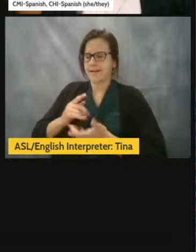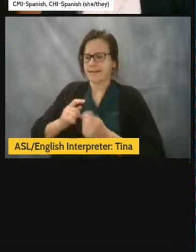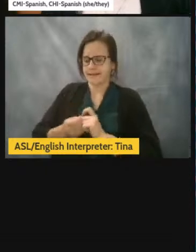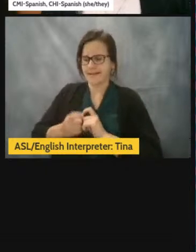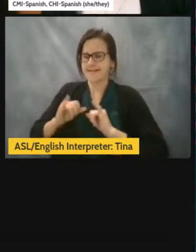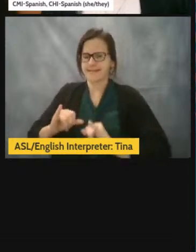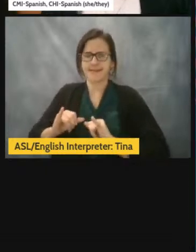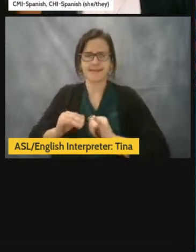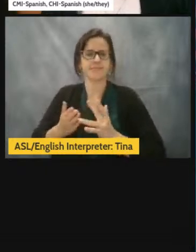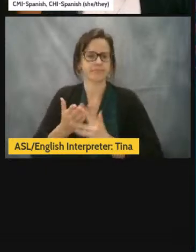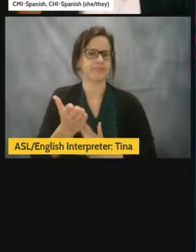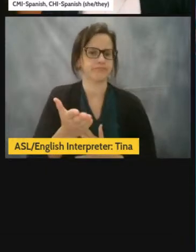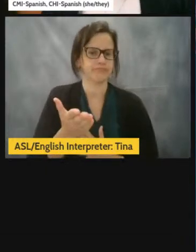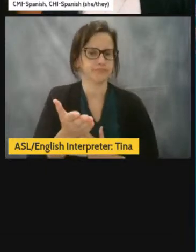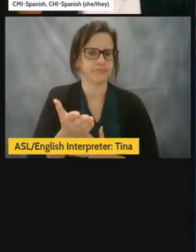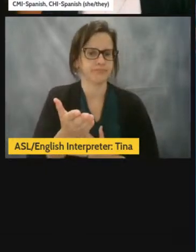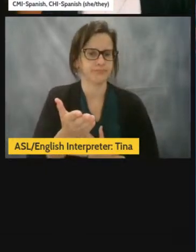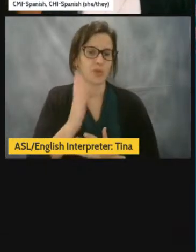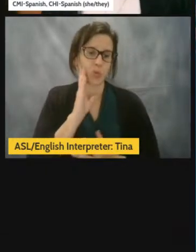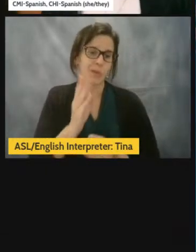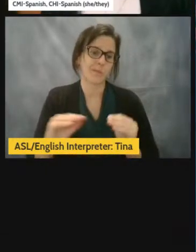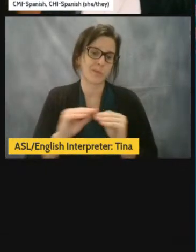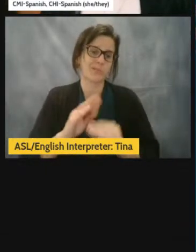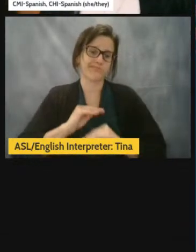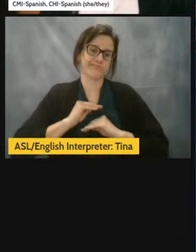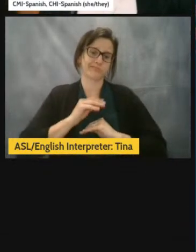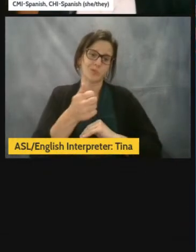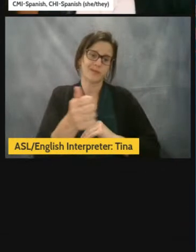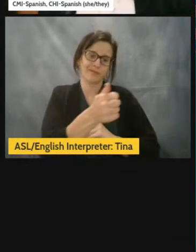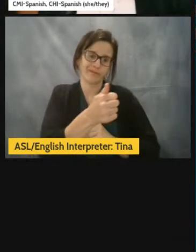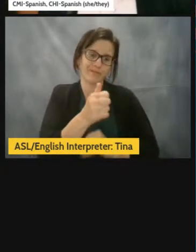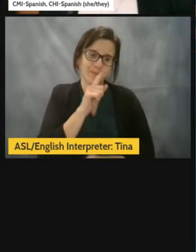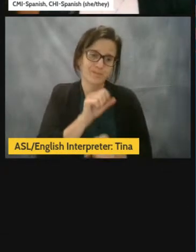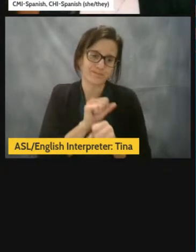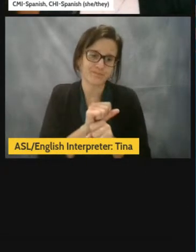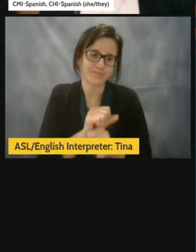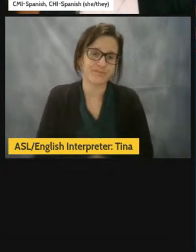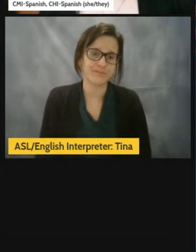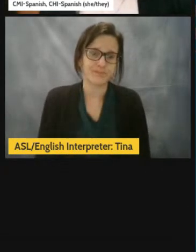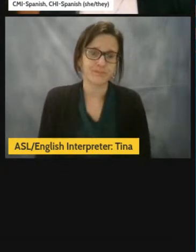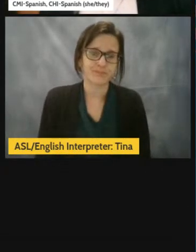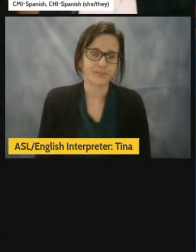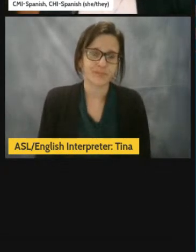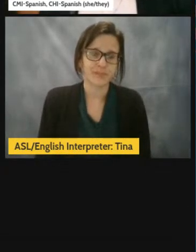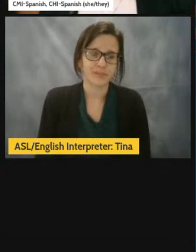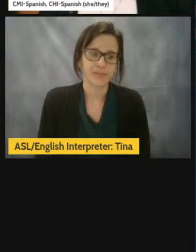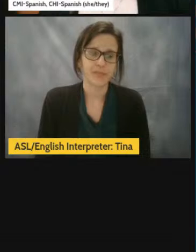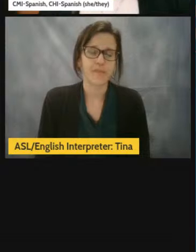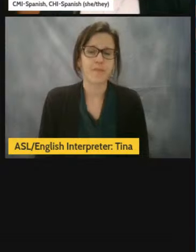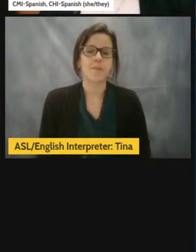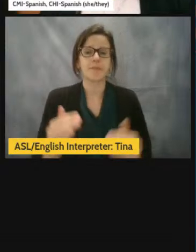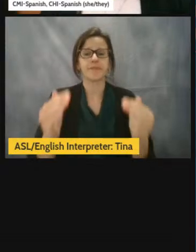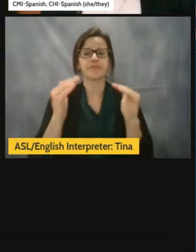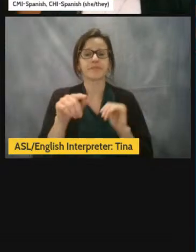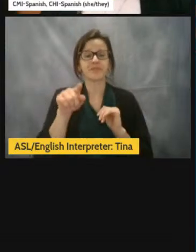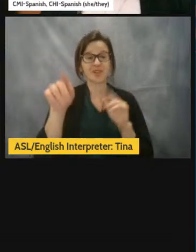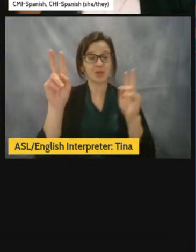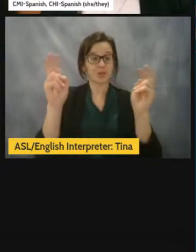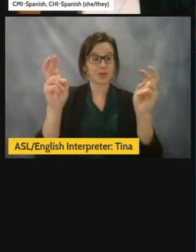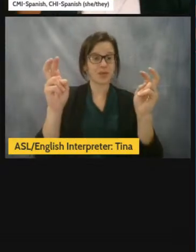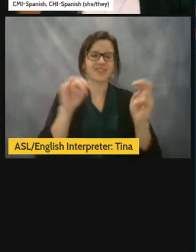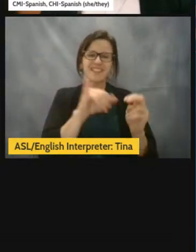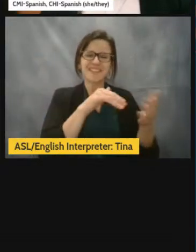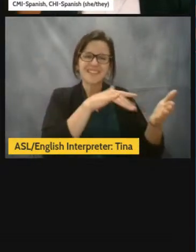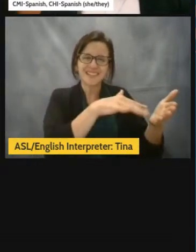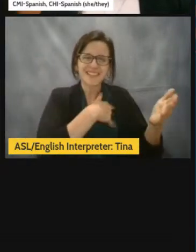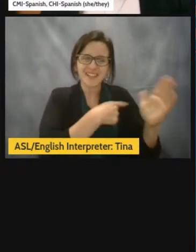You'll be happier with yourself, I promise. This quote is directly from the study I mentioned. Listen to us, trust